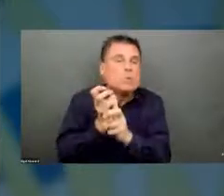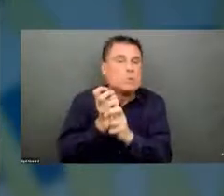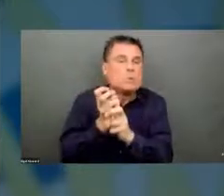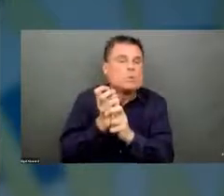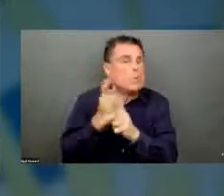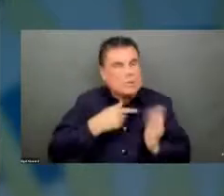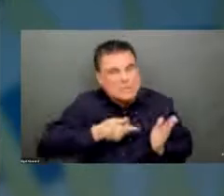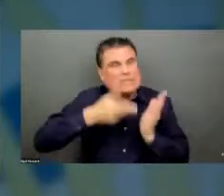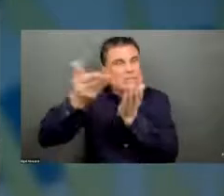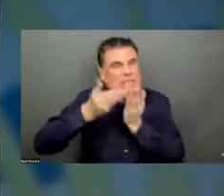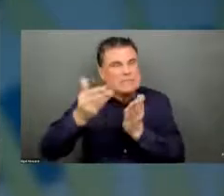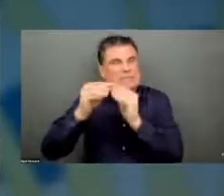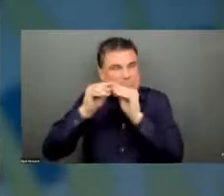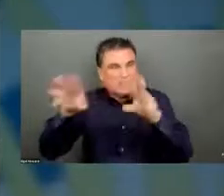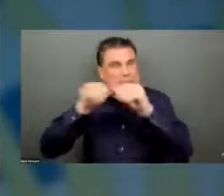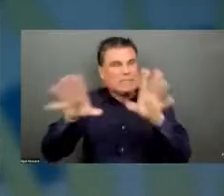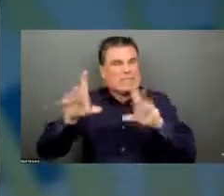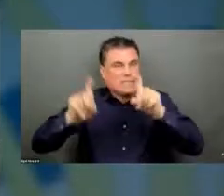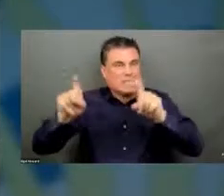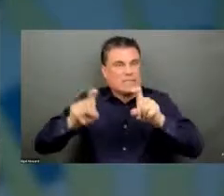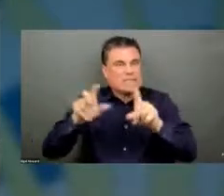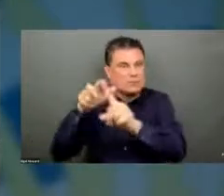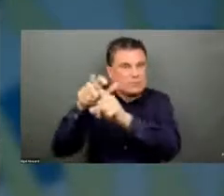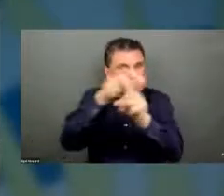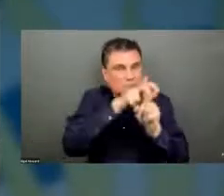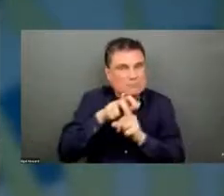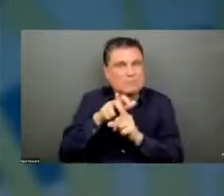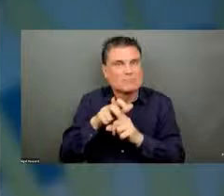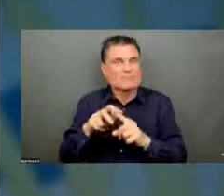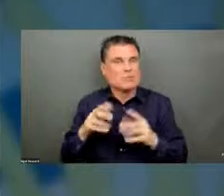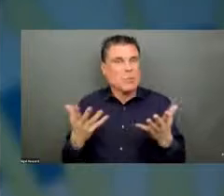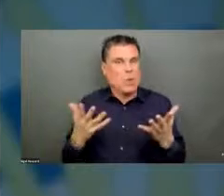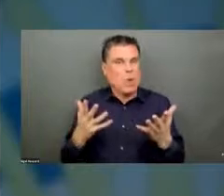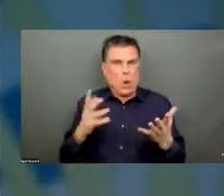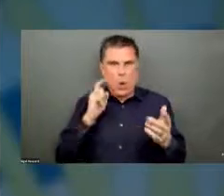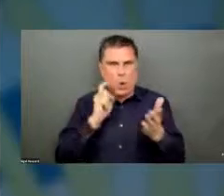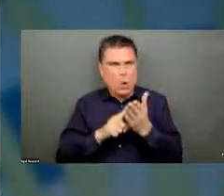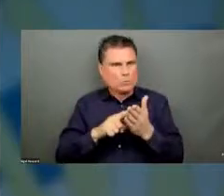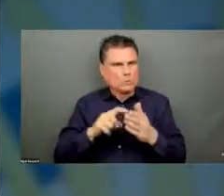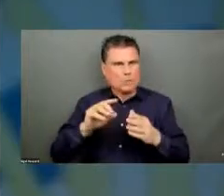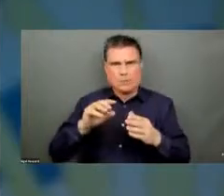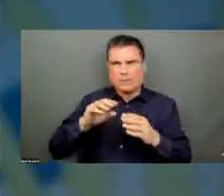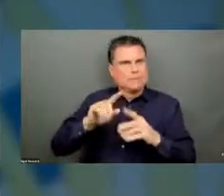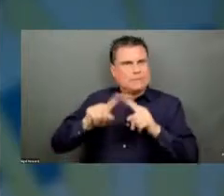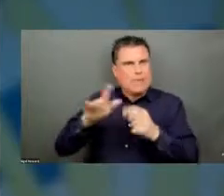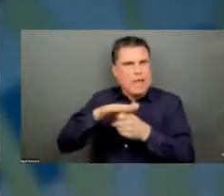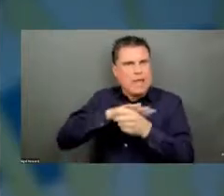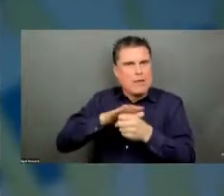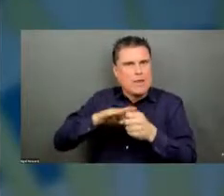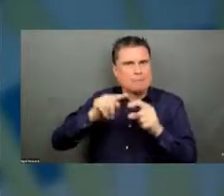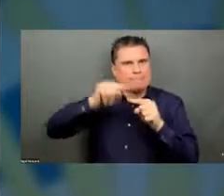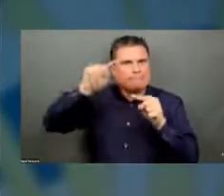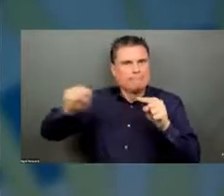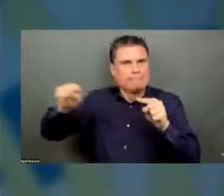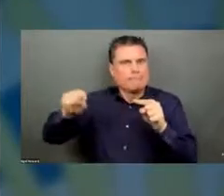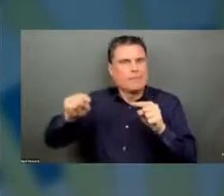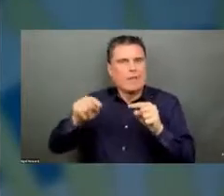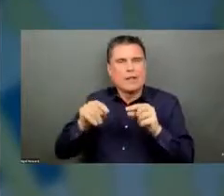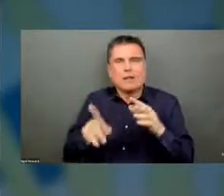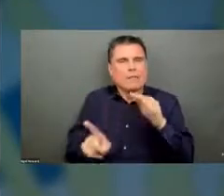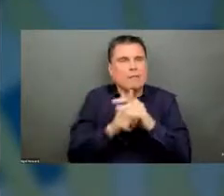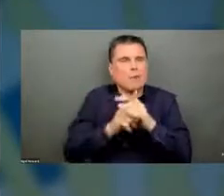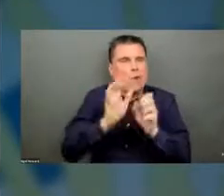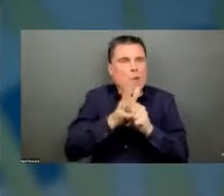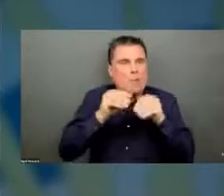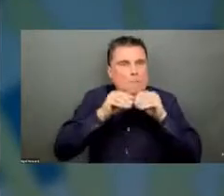and inadvertently bringing the virus with them. And that right now is reflected in what we're seeing in places like